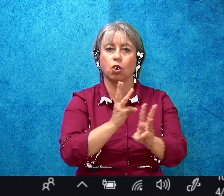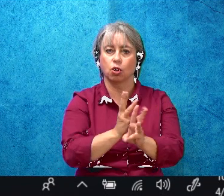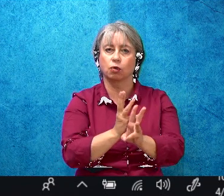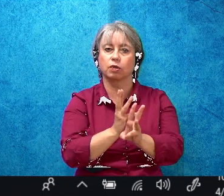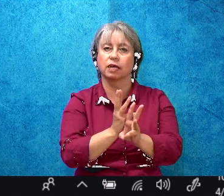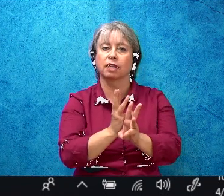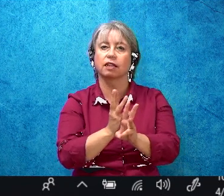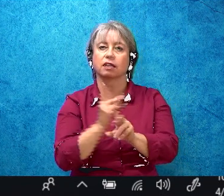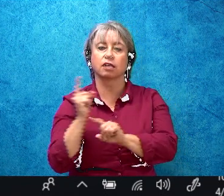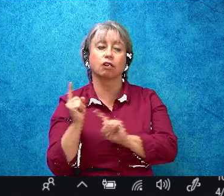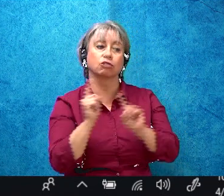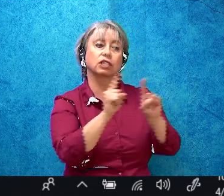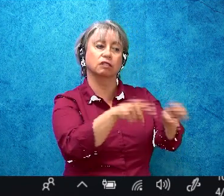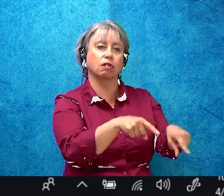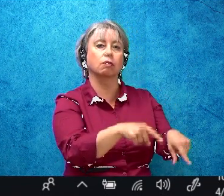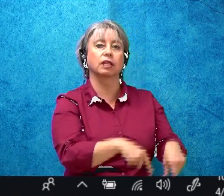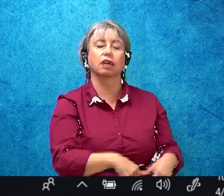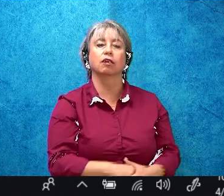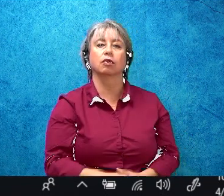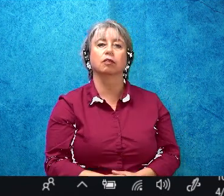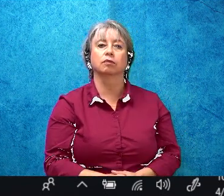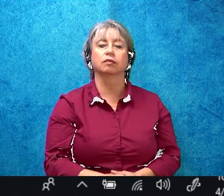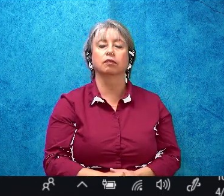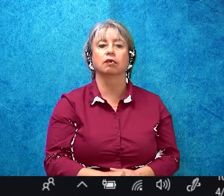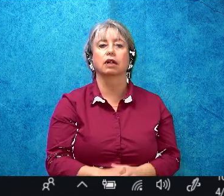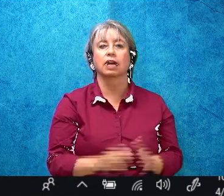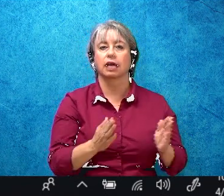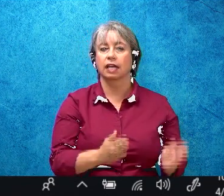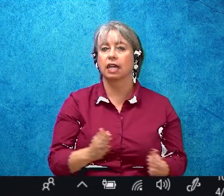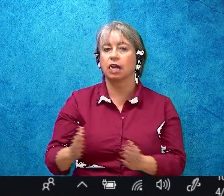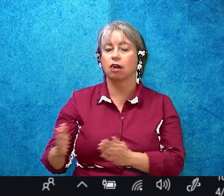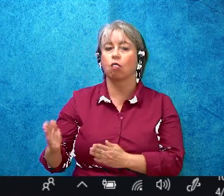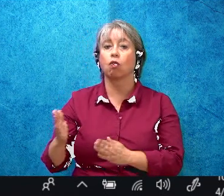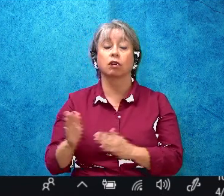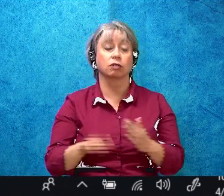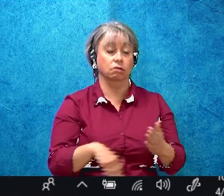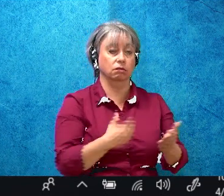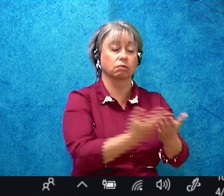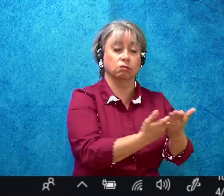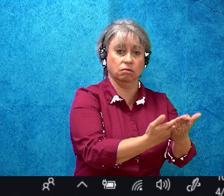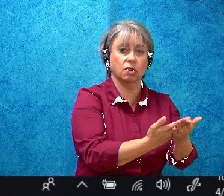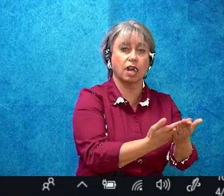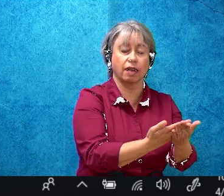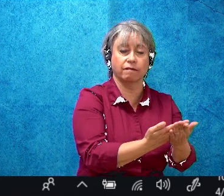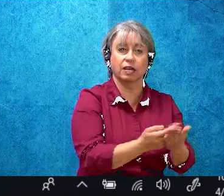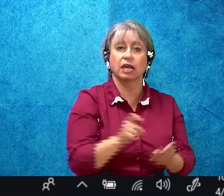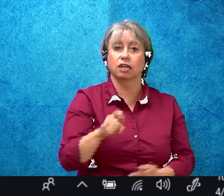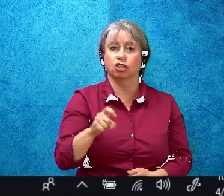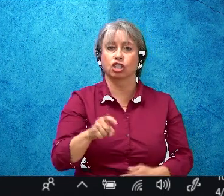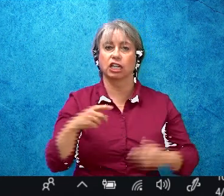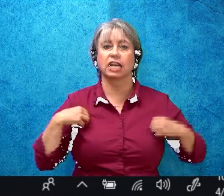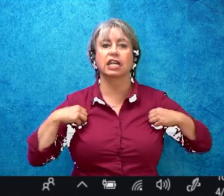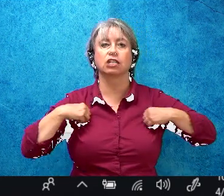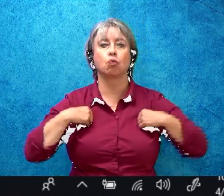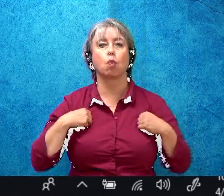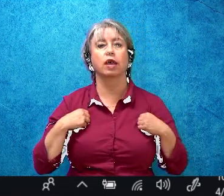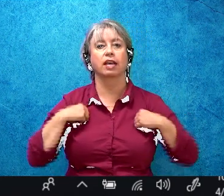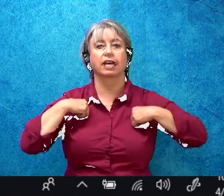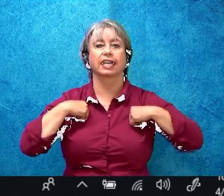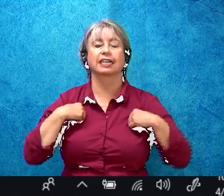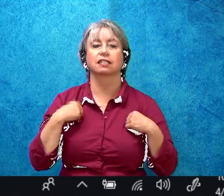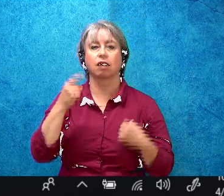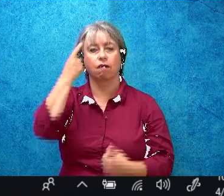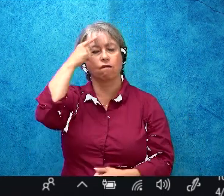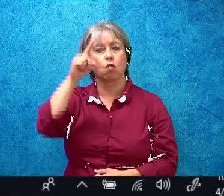to, okay? So in order for her to get there, okay, she needs wings to get it, all right, to get this